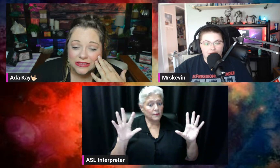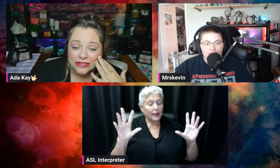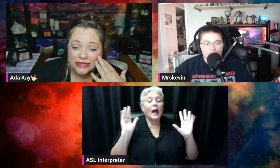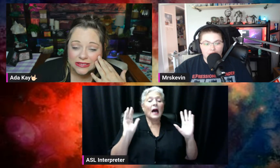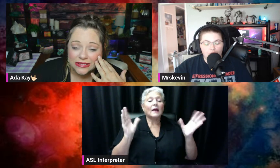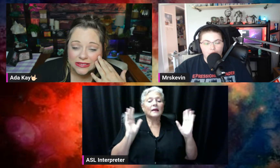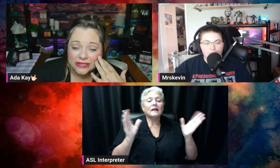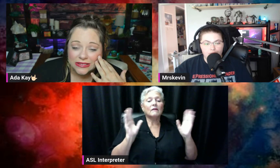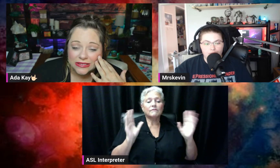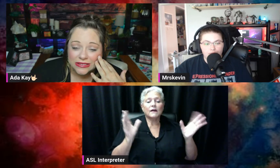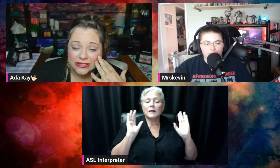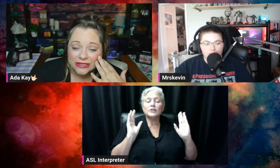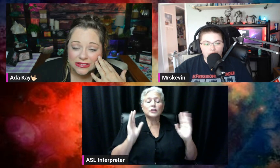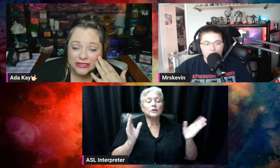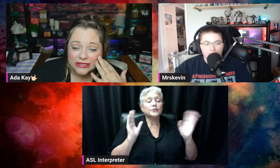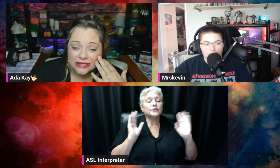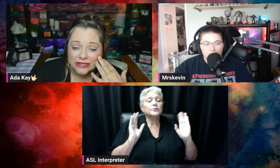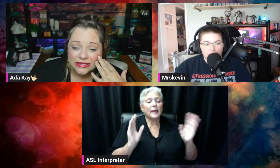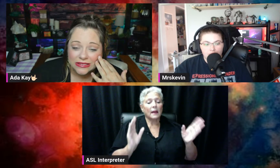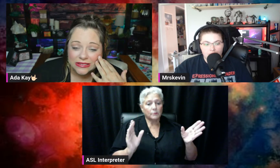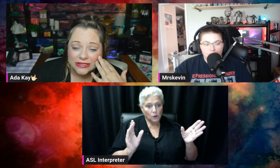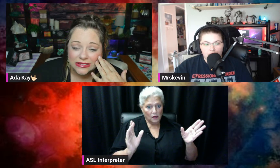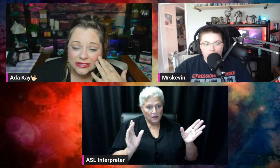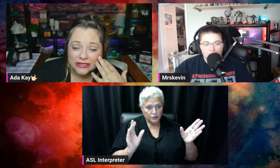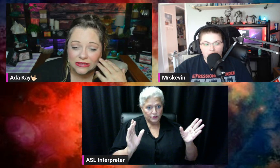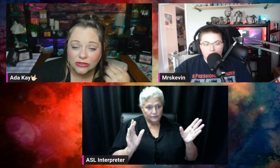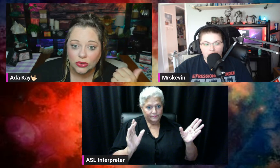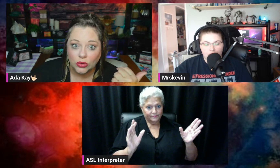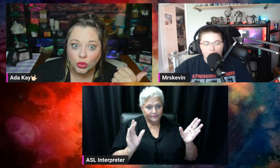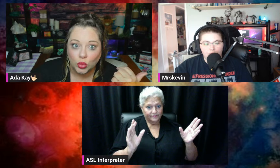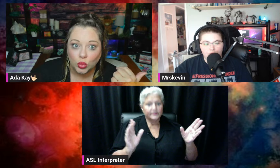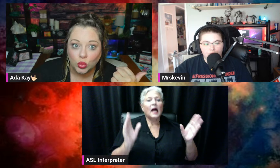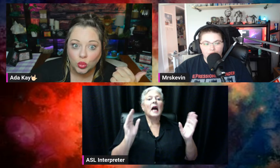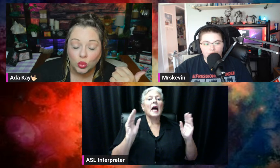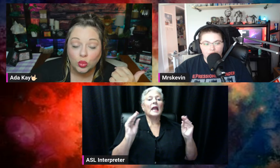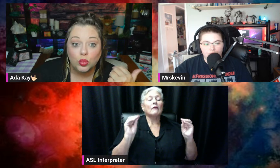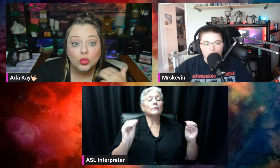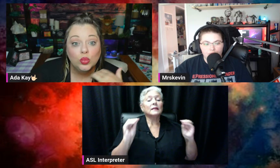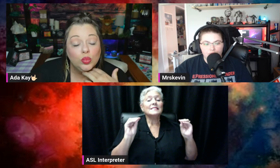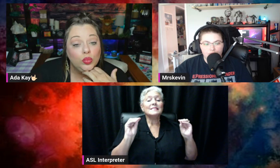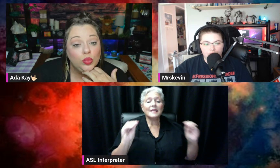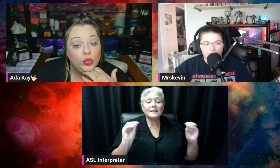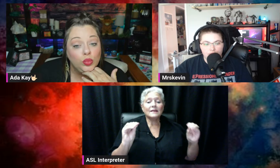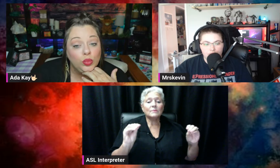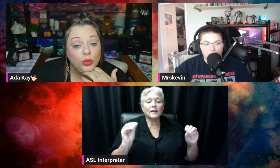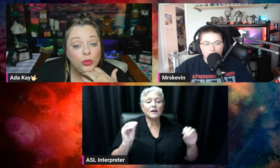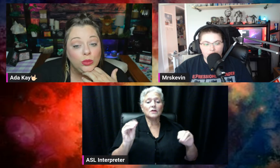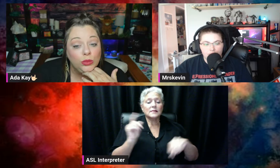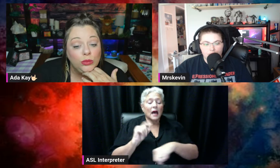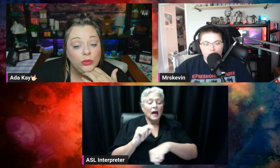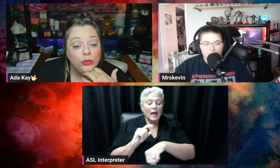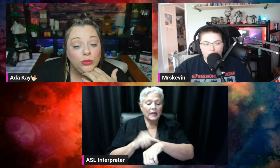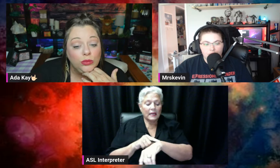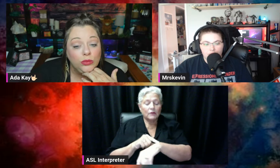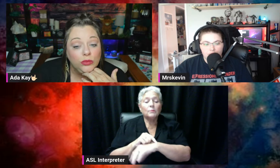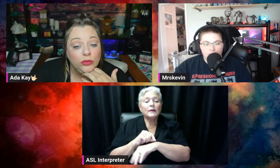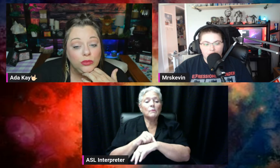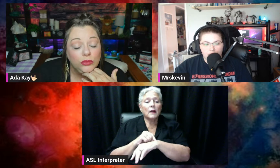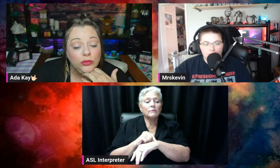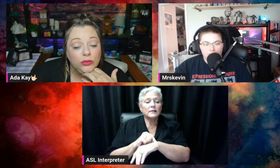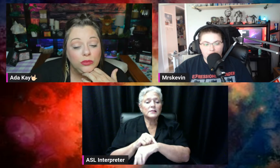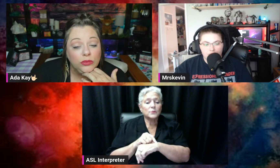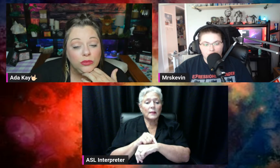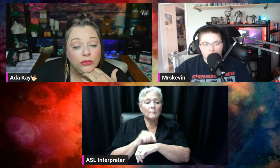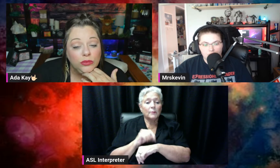something for me. I Oh. cannot find my charger to my Apple Watch. Oh no. And I really need it because it'll be